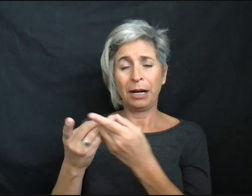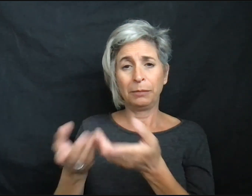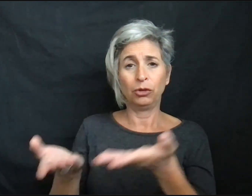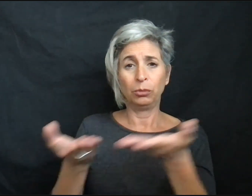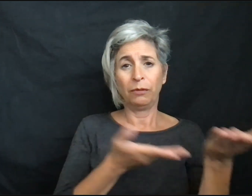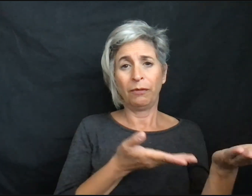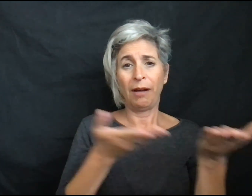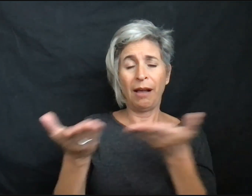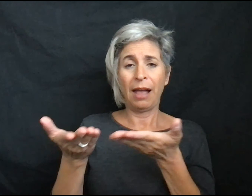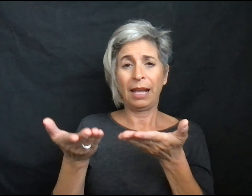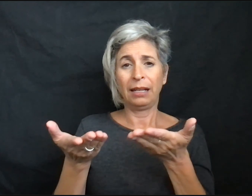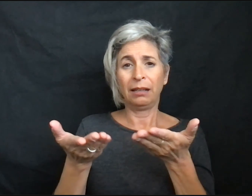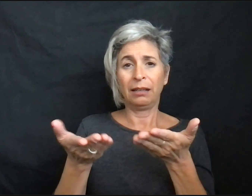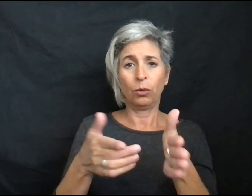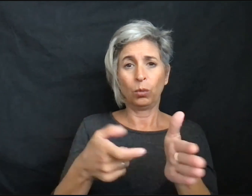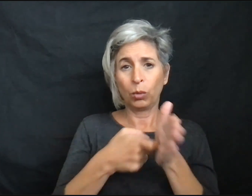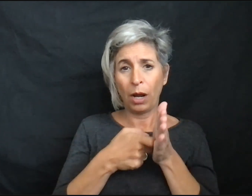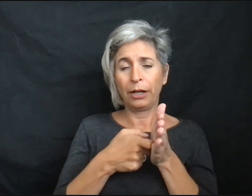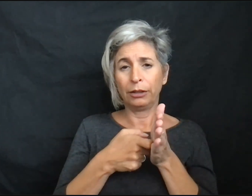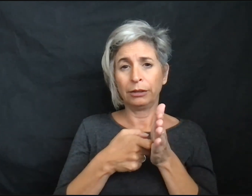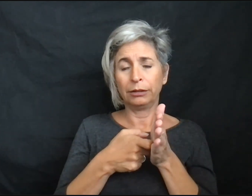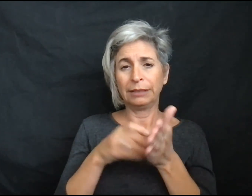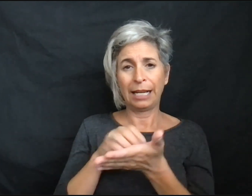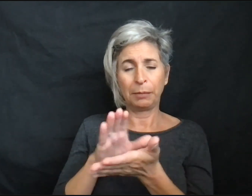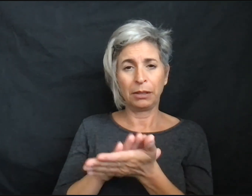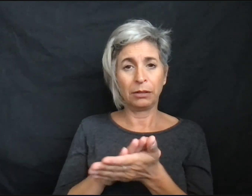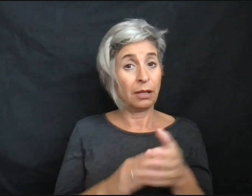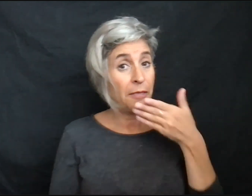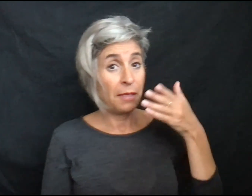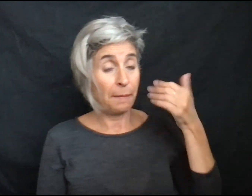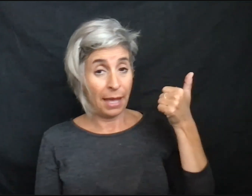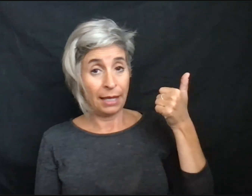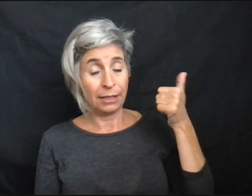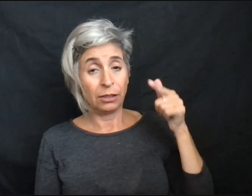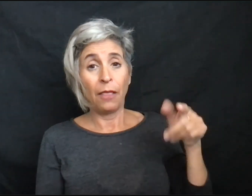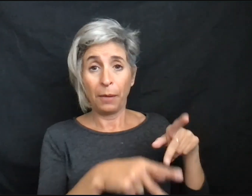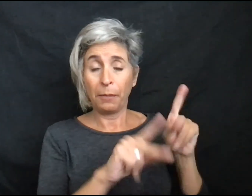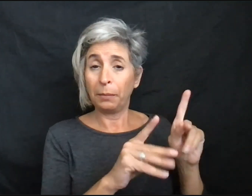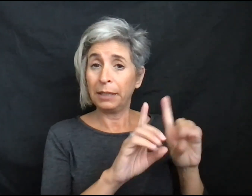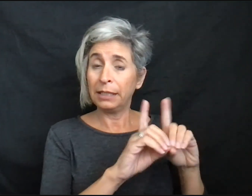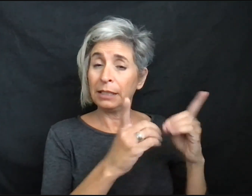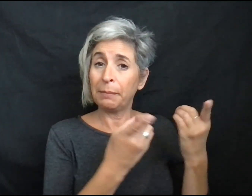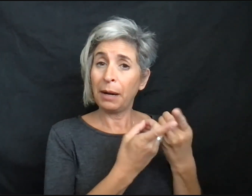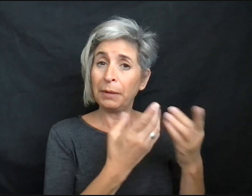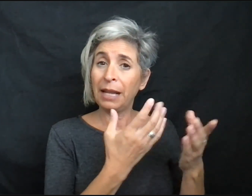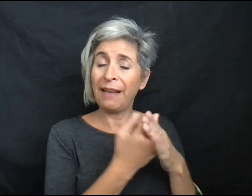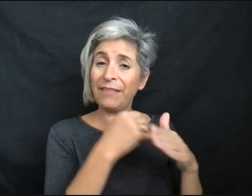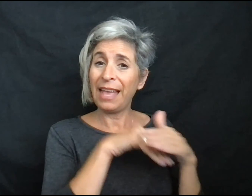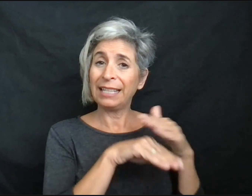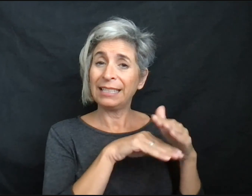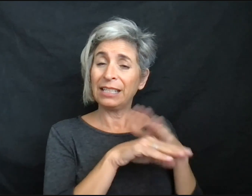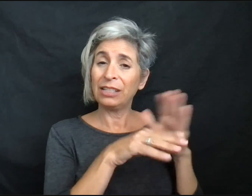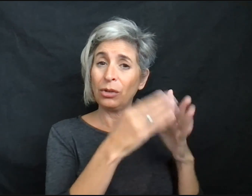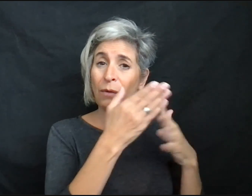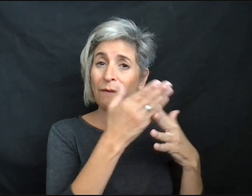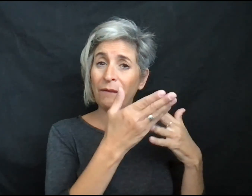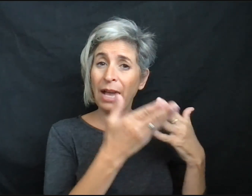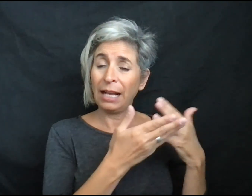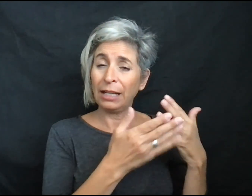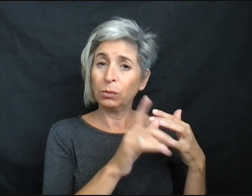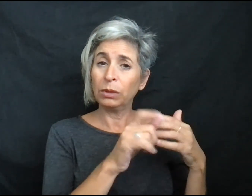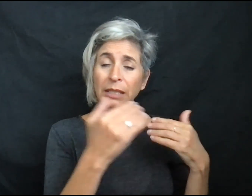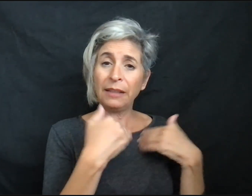information? The best way would be for the permitting department to get access to those files as they'll be required for